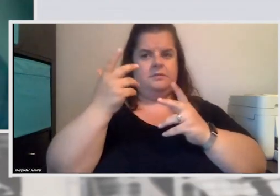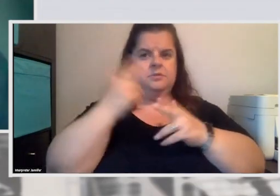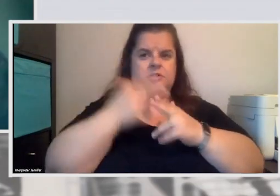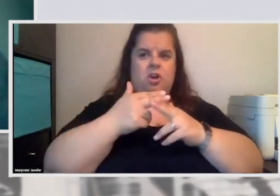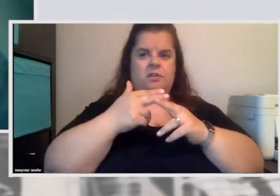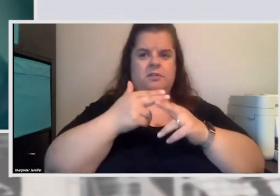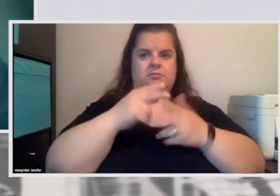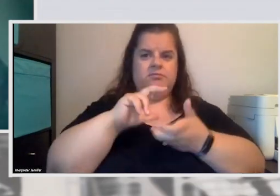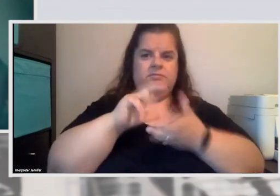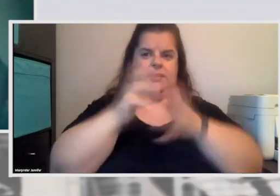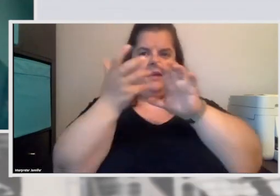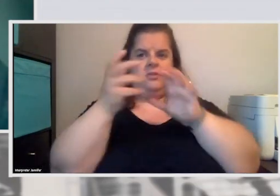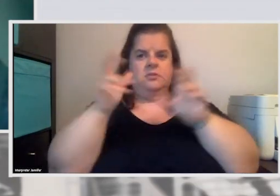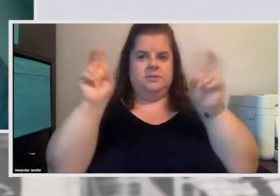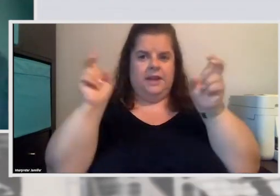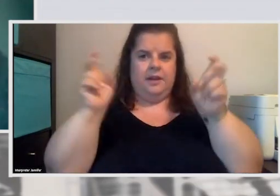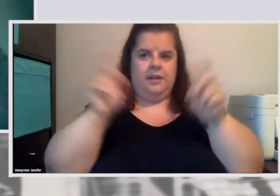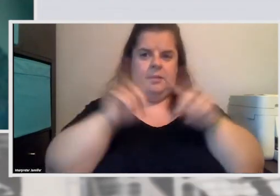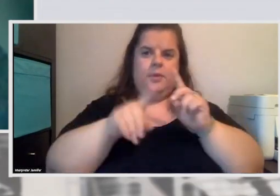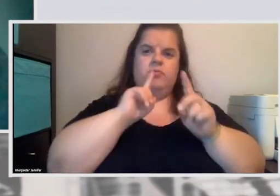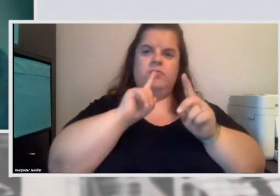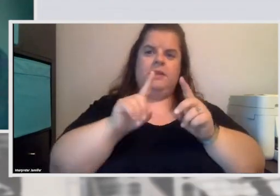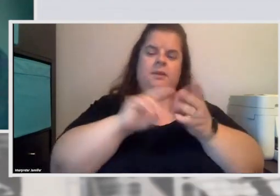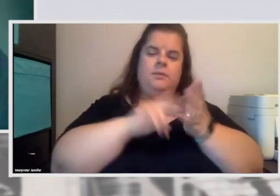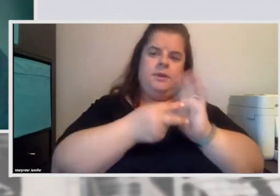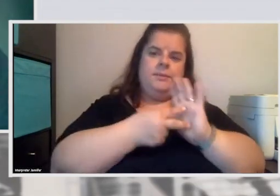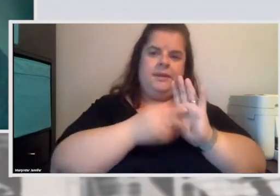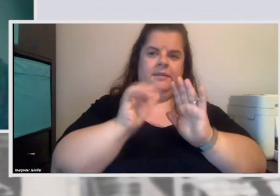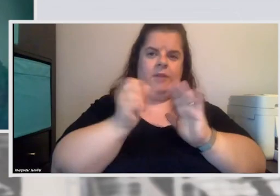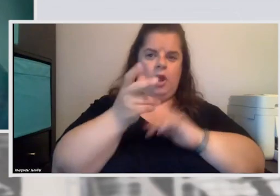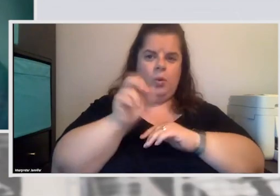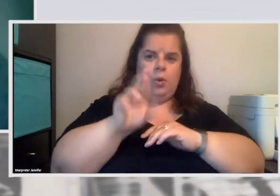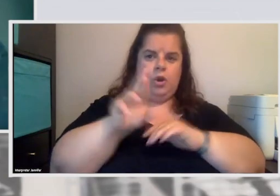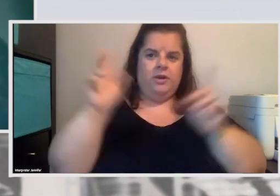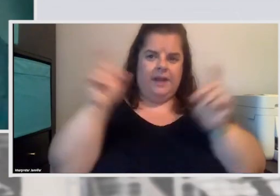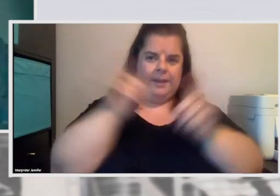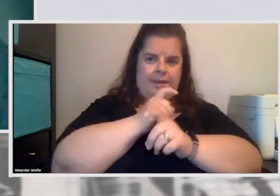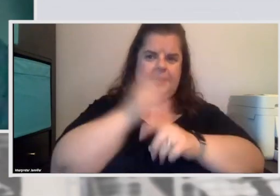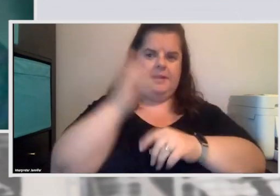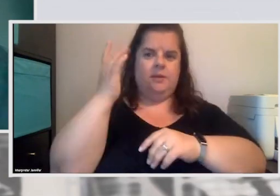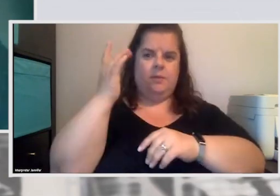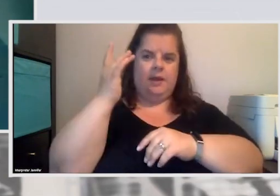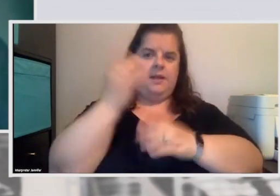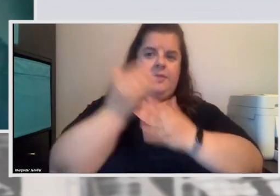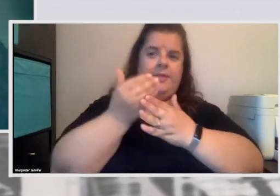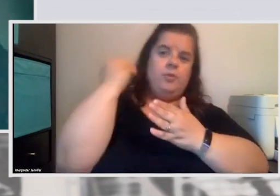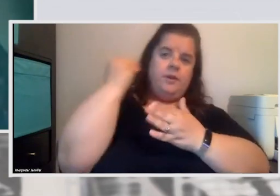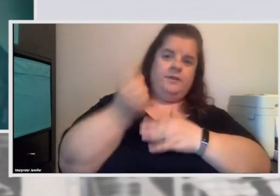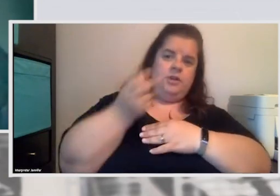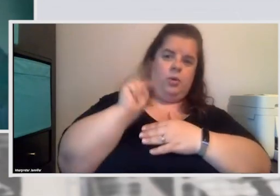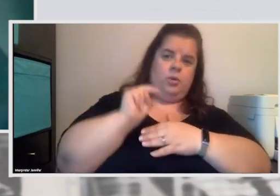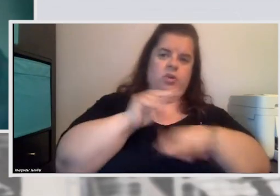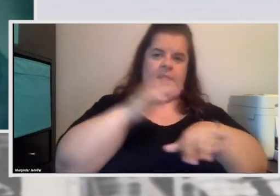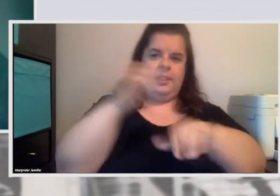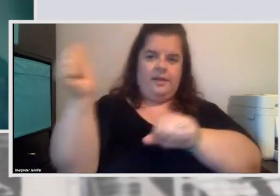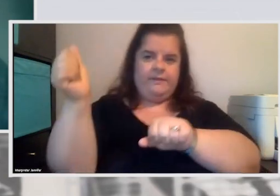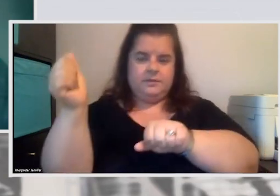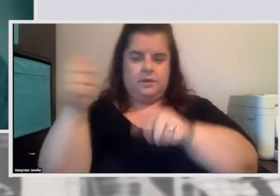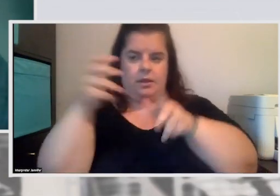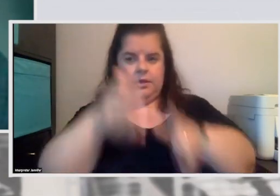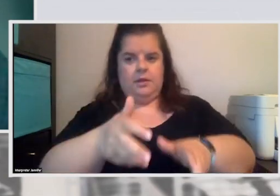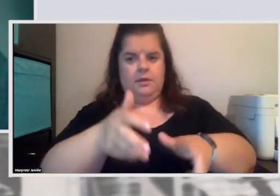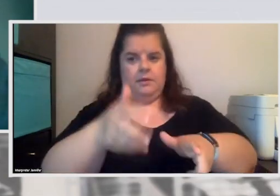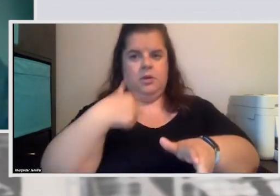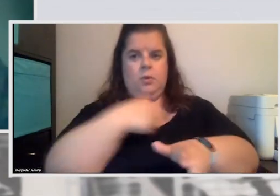that the ownership is somewhat complicated by the fact that the previous owner walked away from it, and then we took